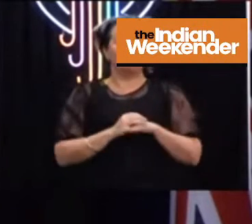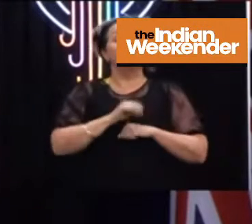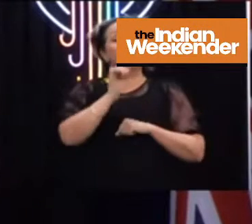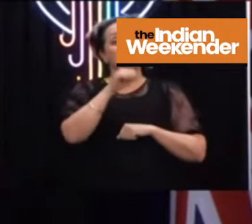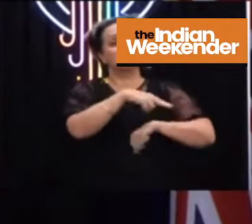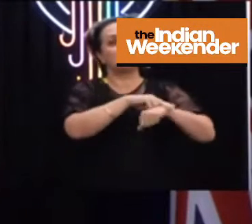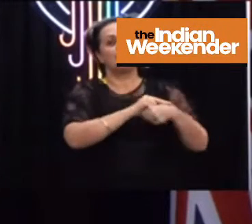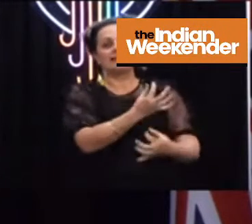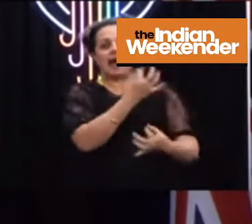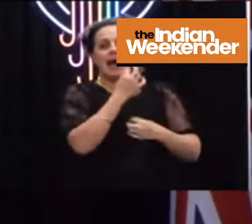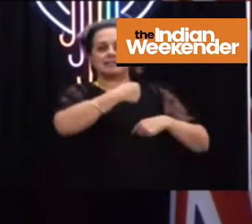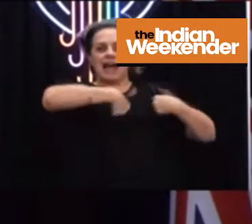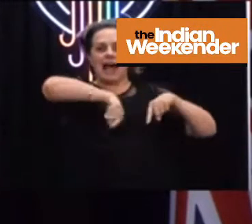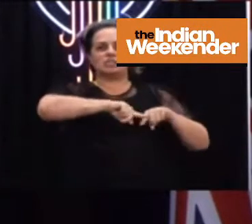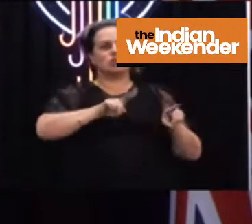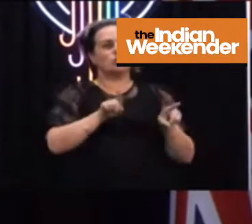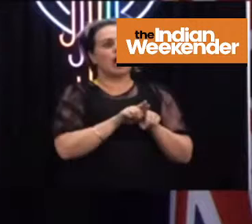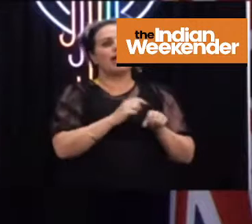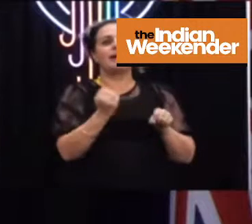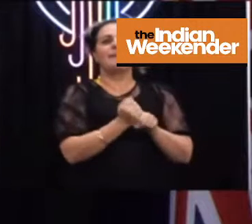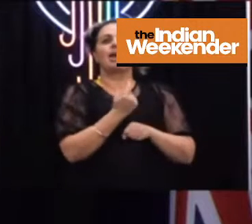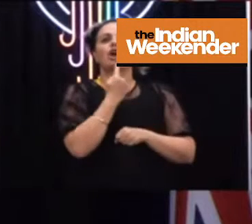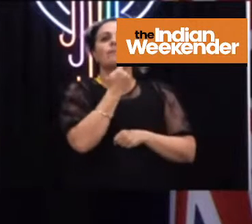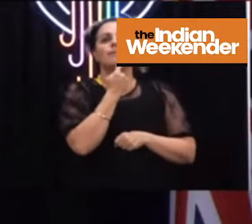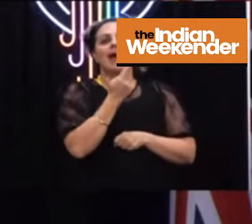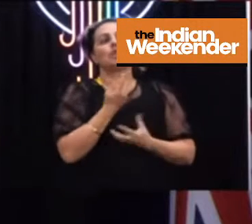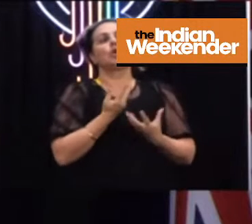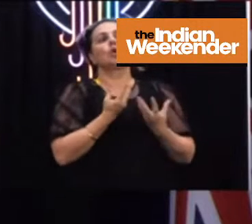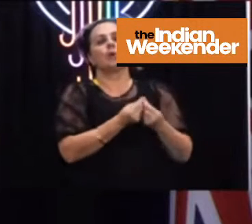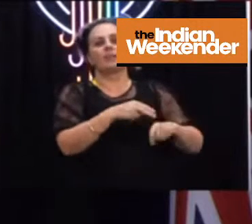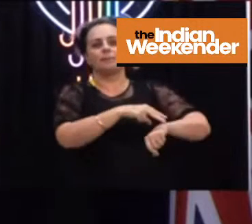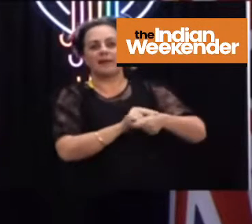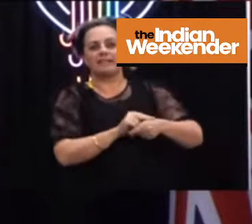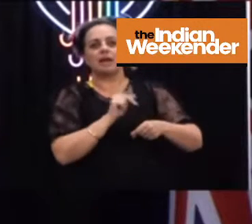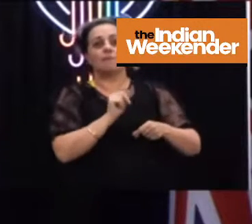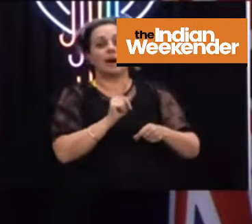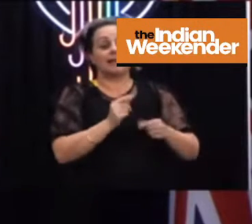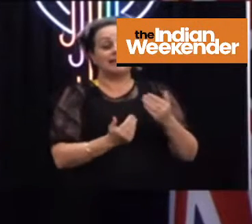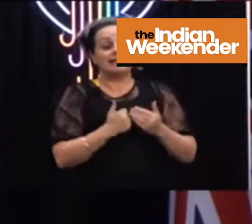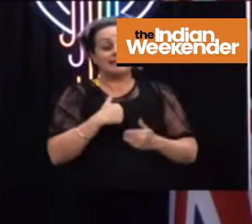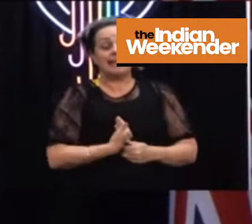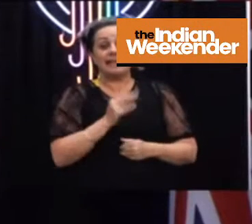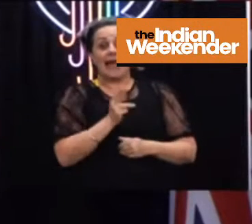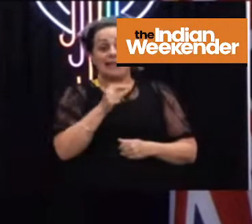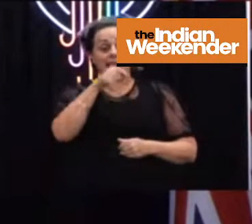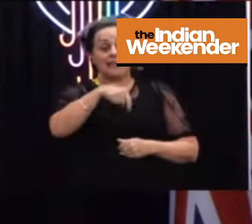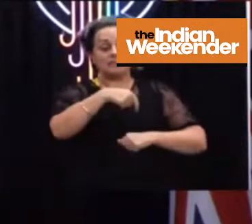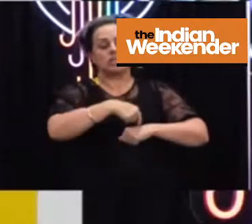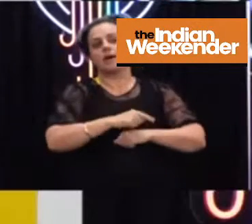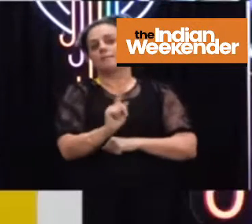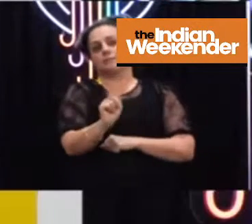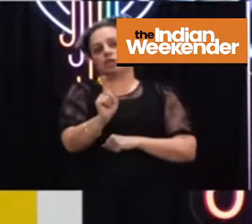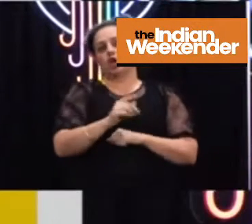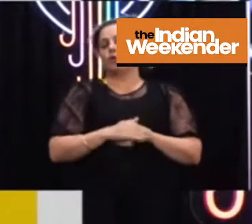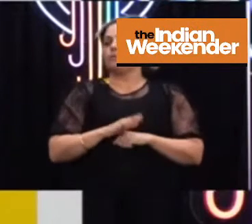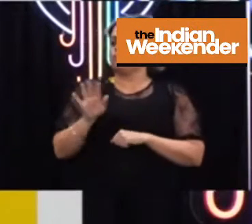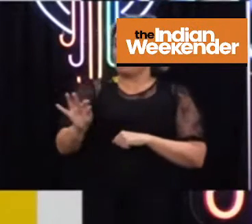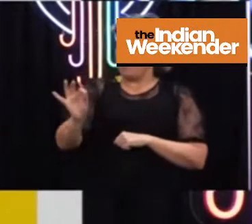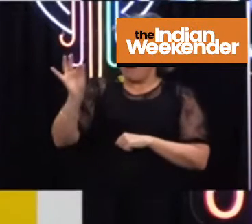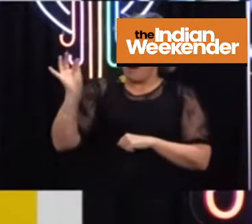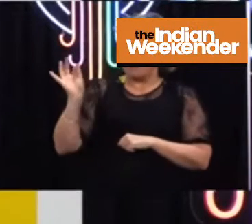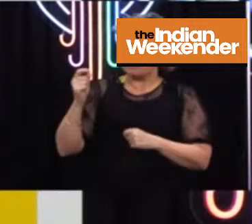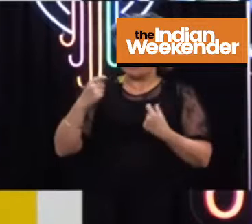in a sense, to lay the complaint with police and advise around prosecution. That's not necessary in this case. Yeah. Is the ministry or